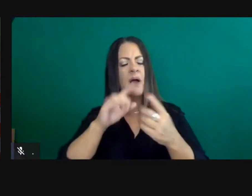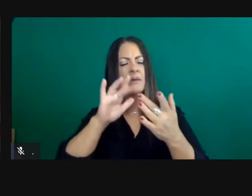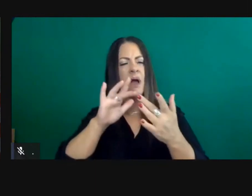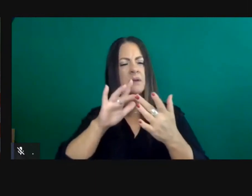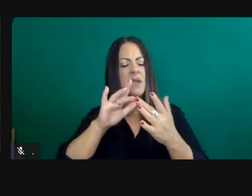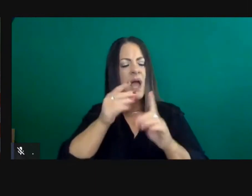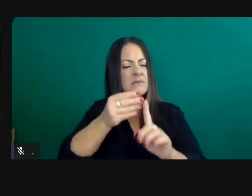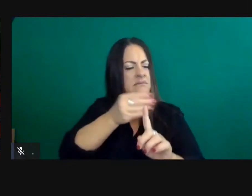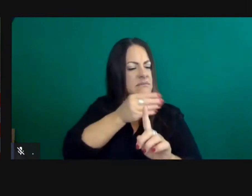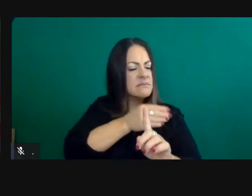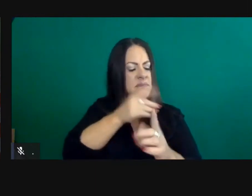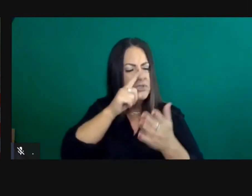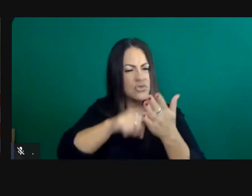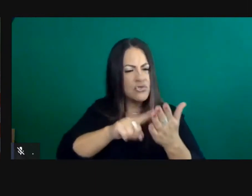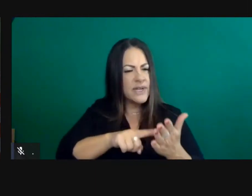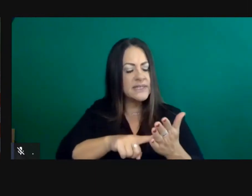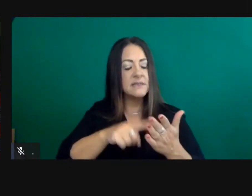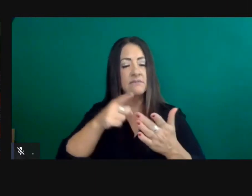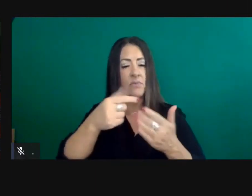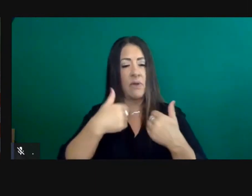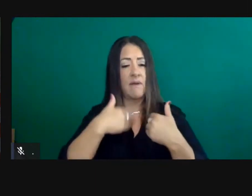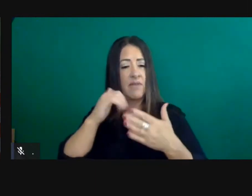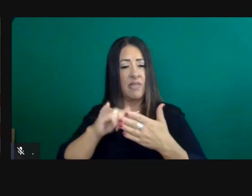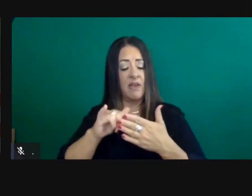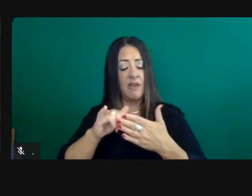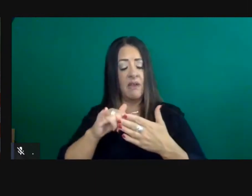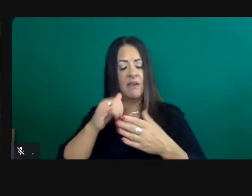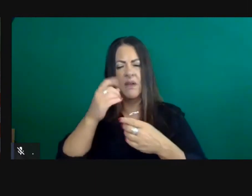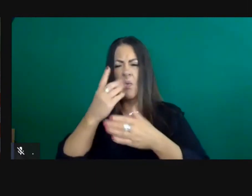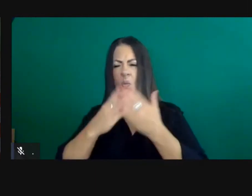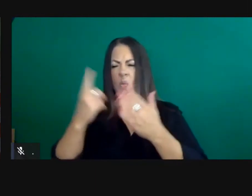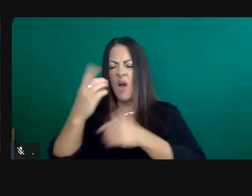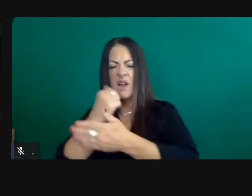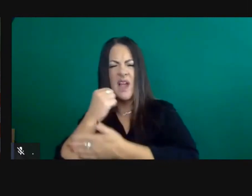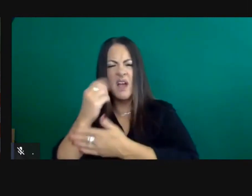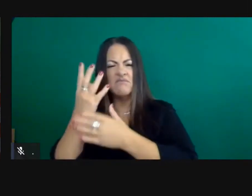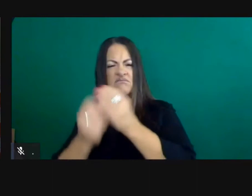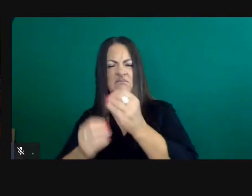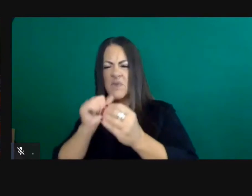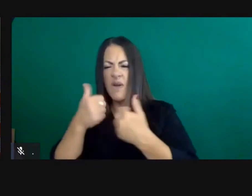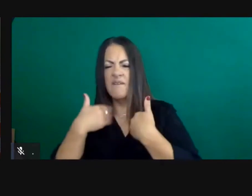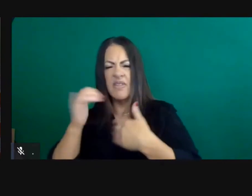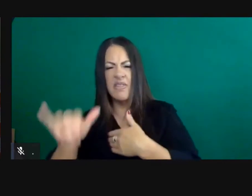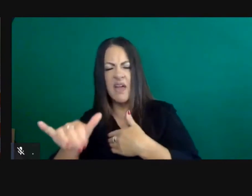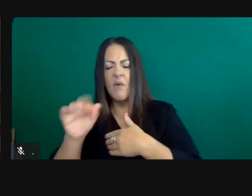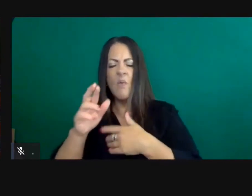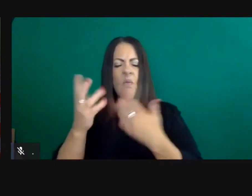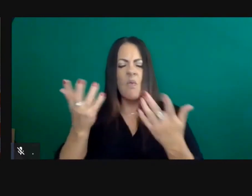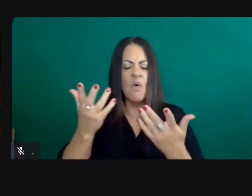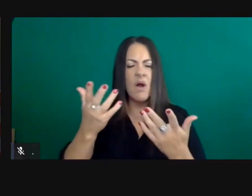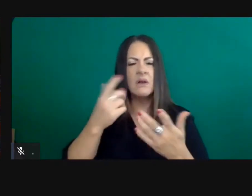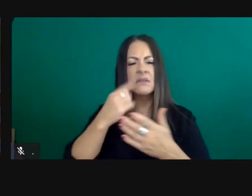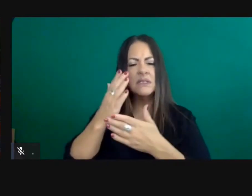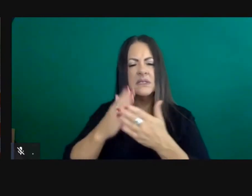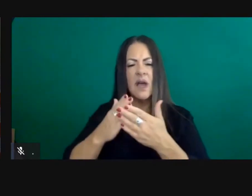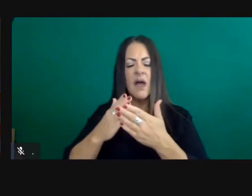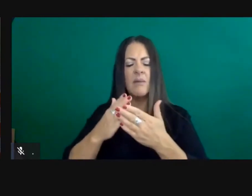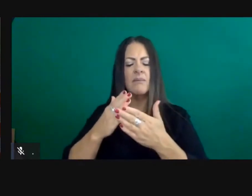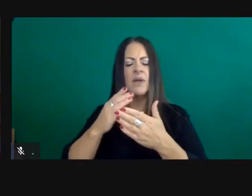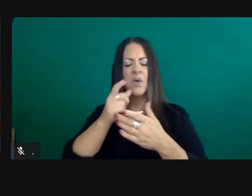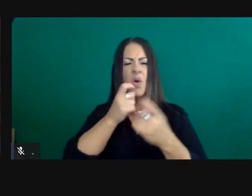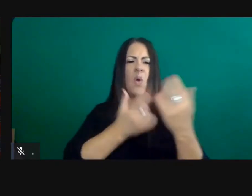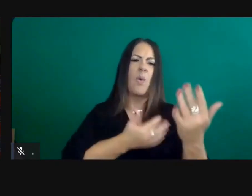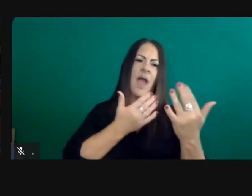cases and sort of having to prioritize which cases they investigated and traced. Some of it due to the long waits